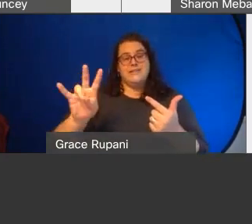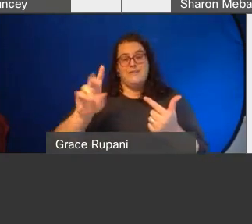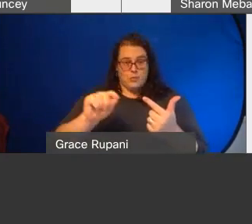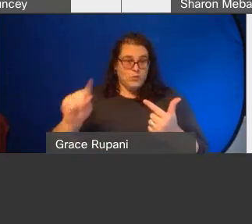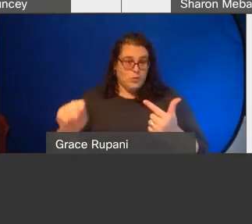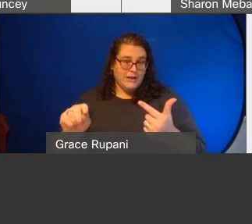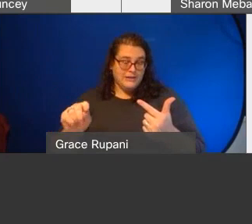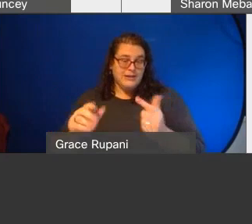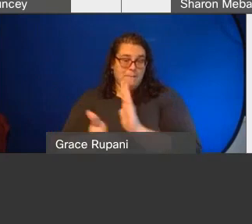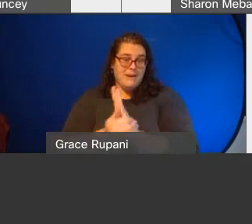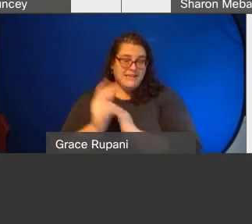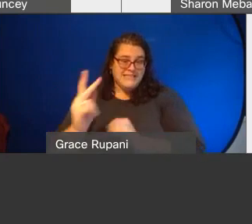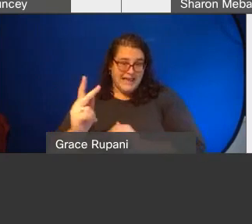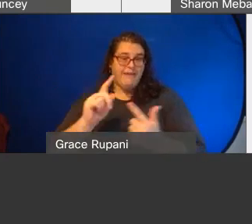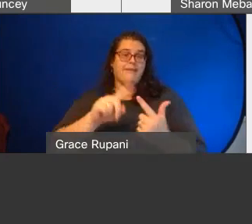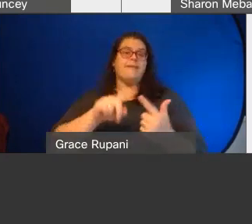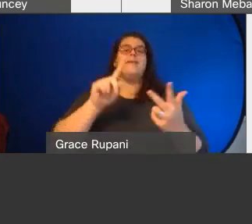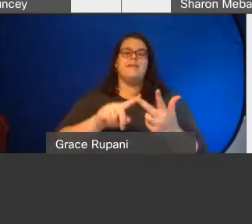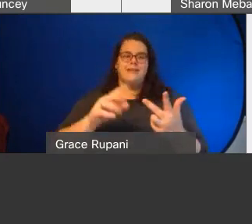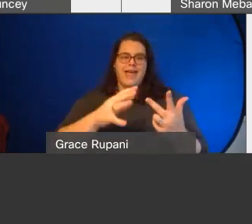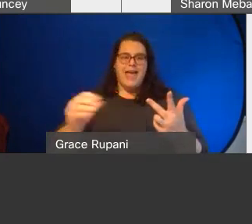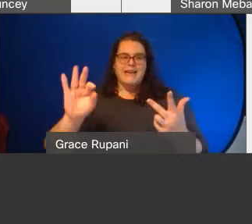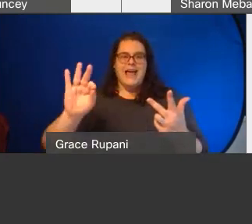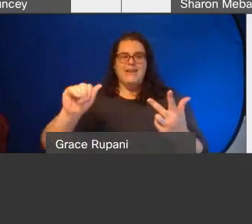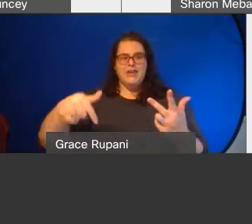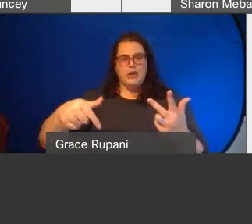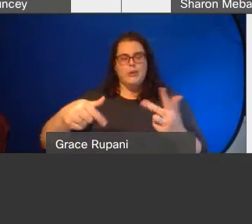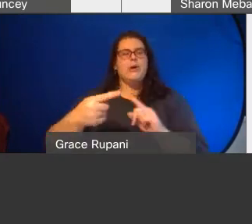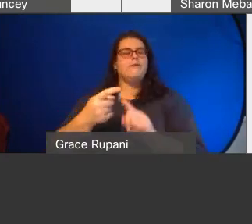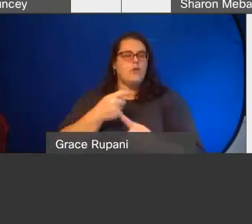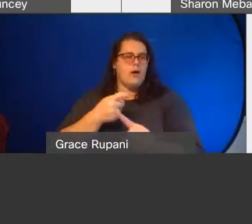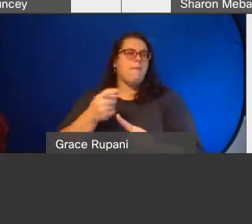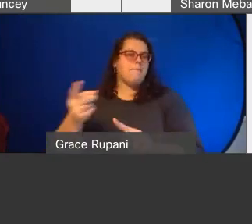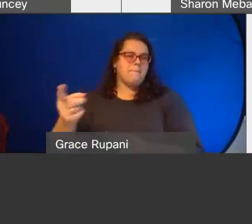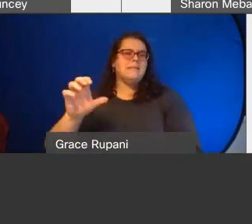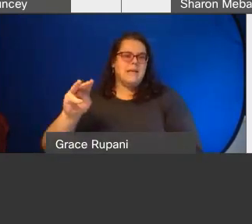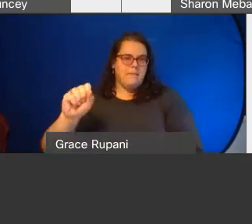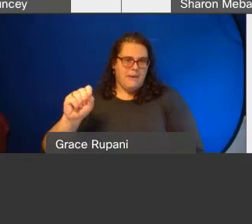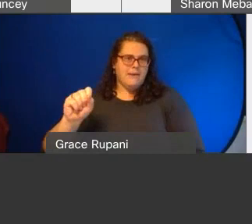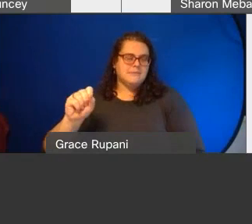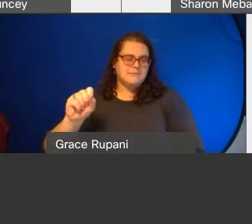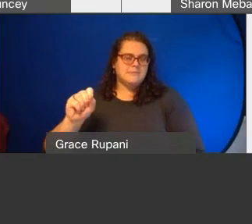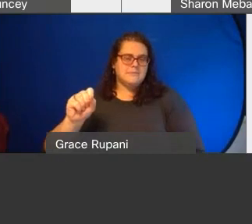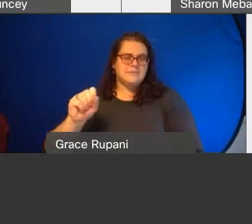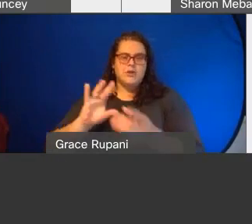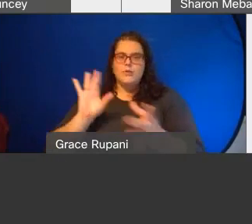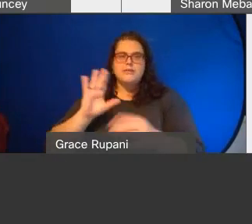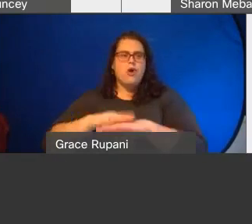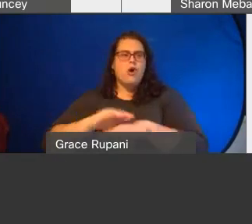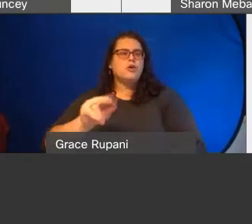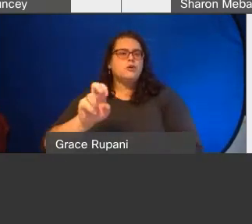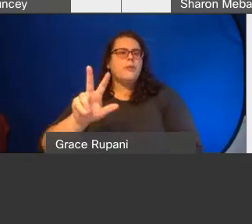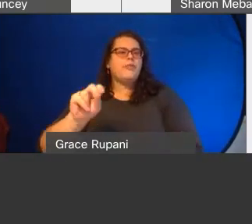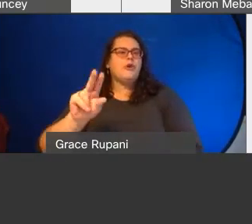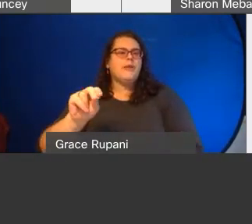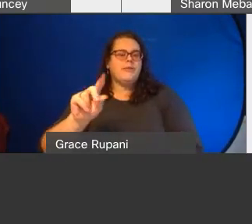K, and the FAQs that were issued by CMS on June 30, 2020.